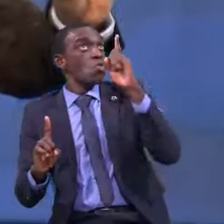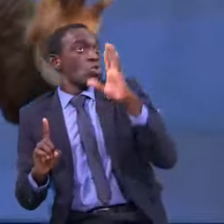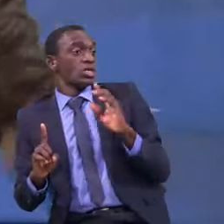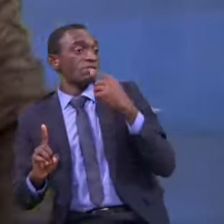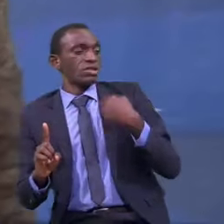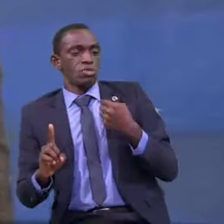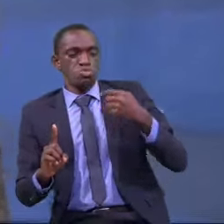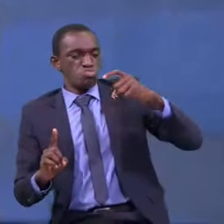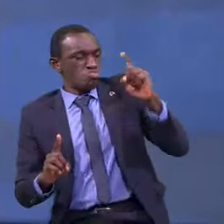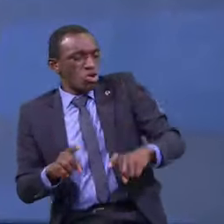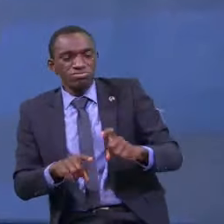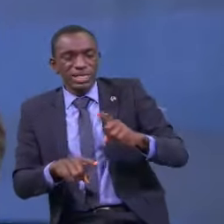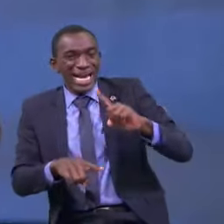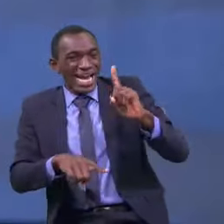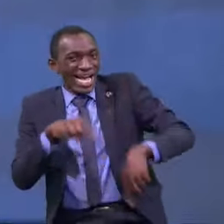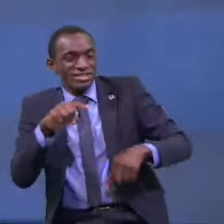touch it.